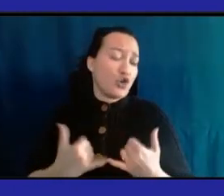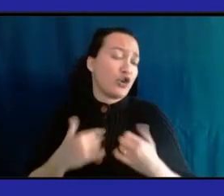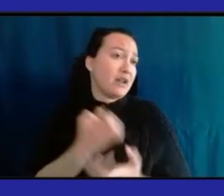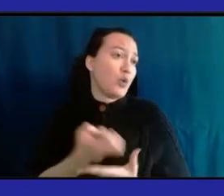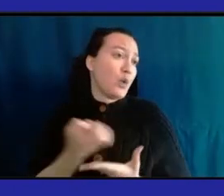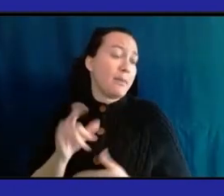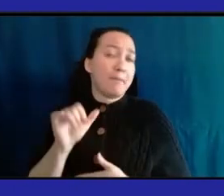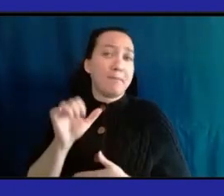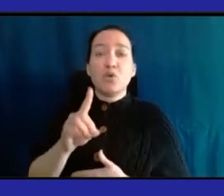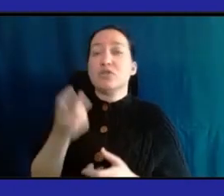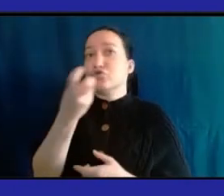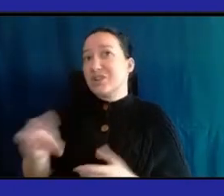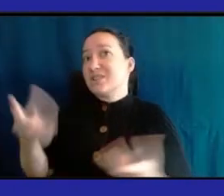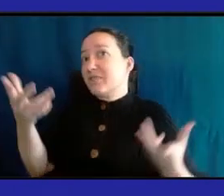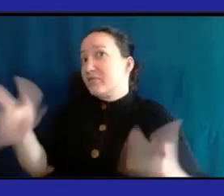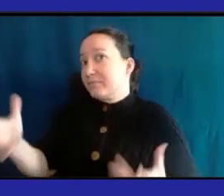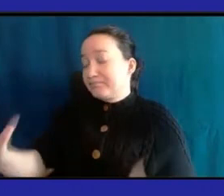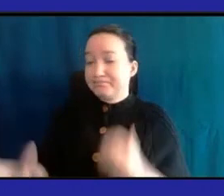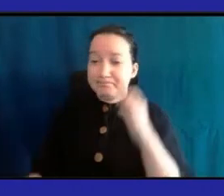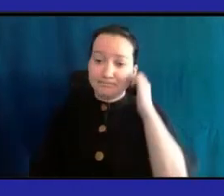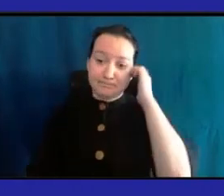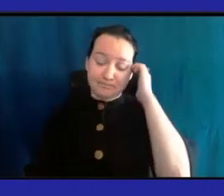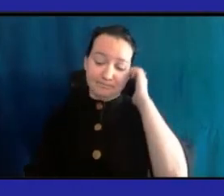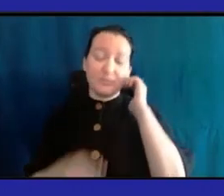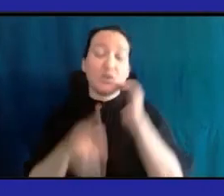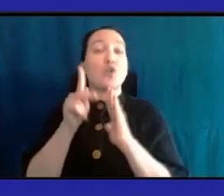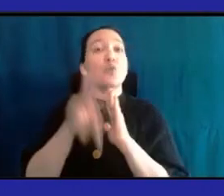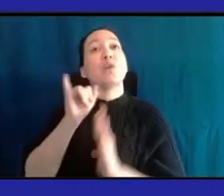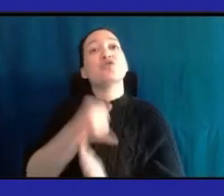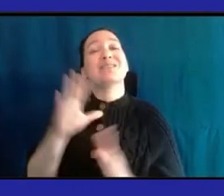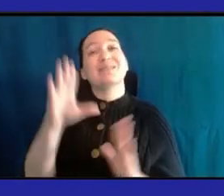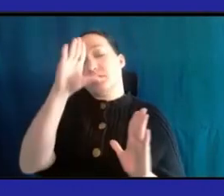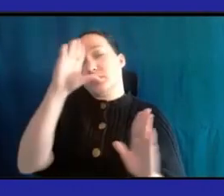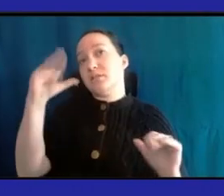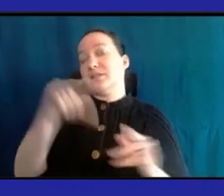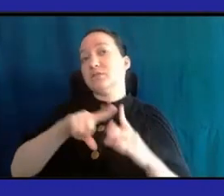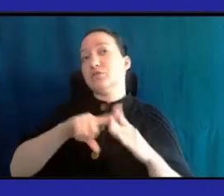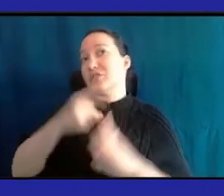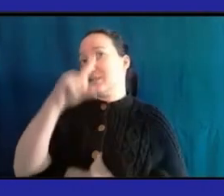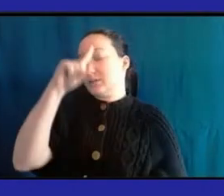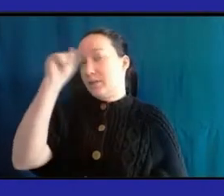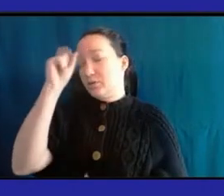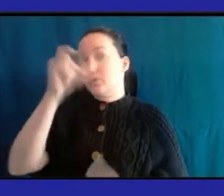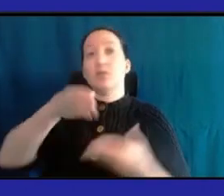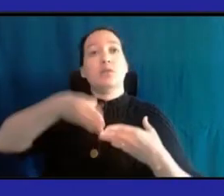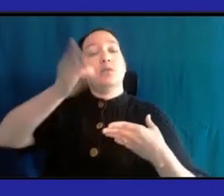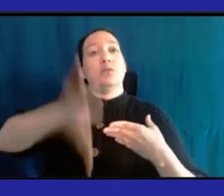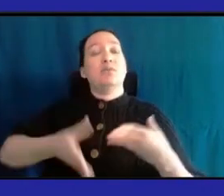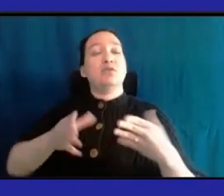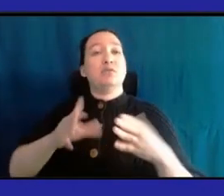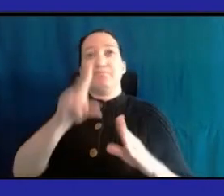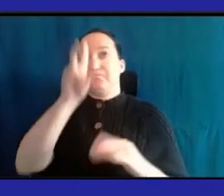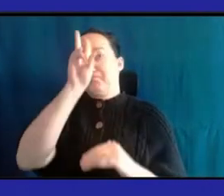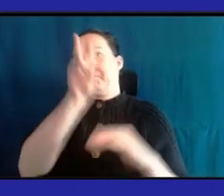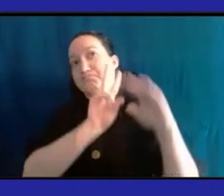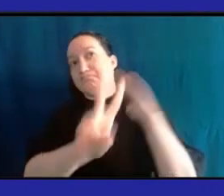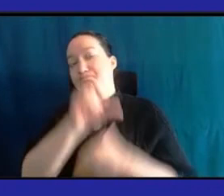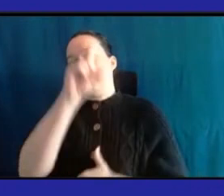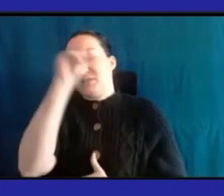the transfers are completed. Project is expected to begin this summer, with a completion expected by summer